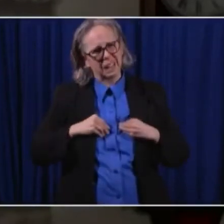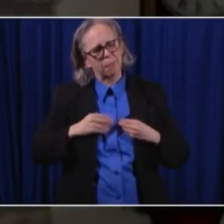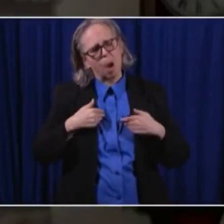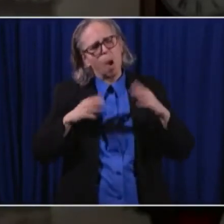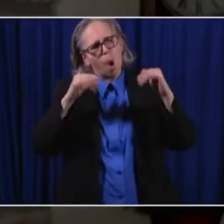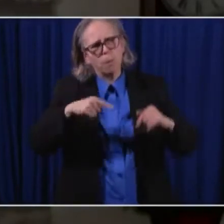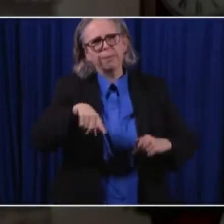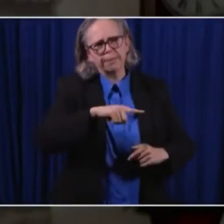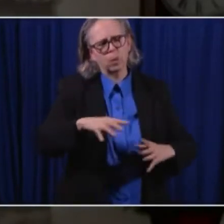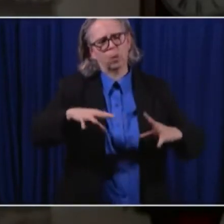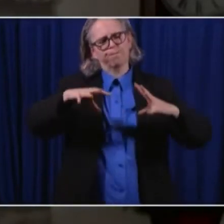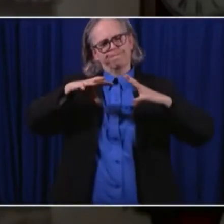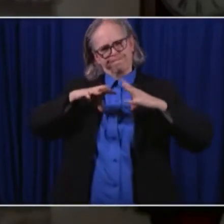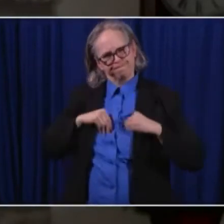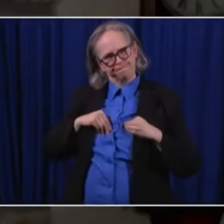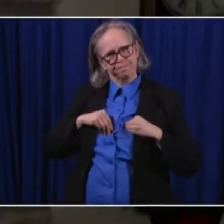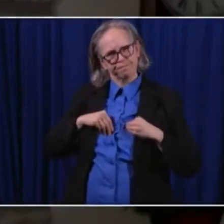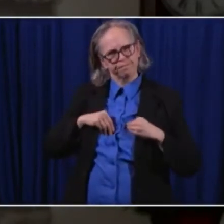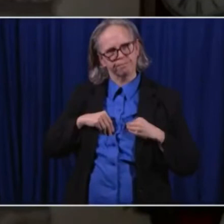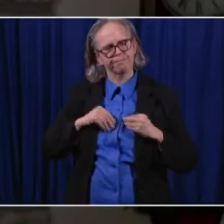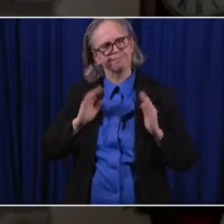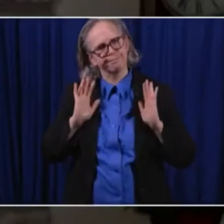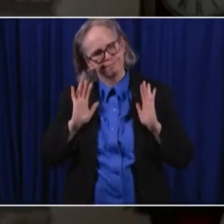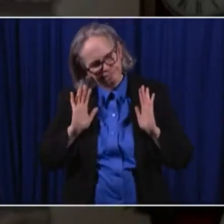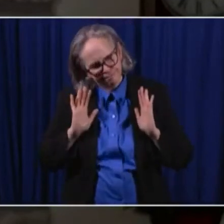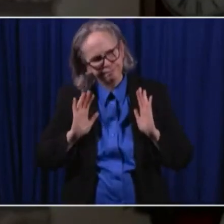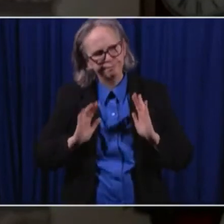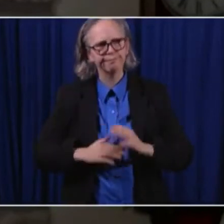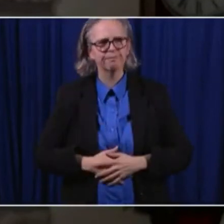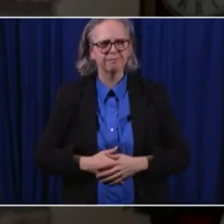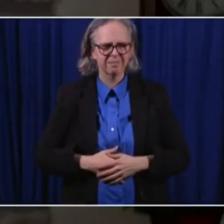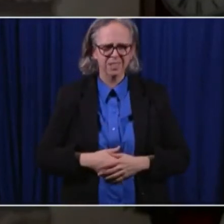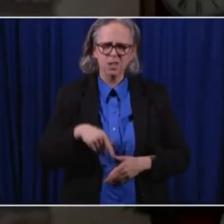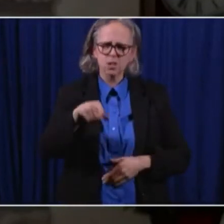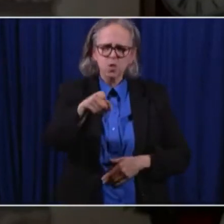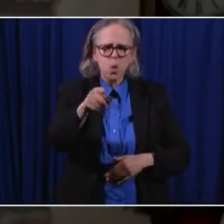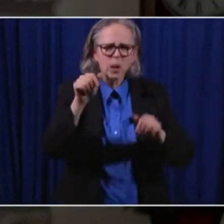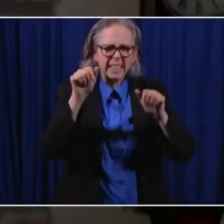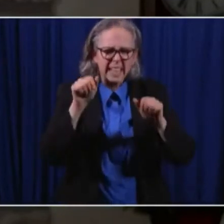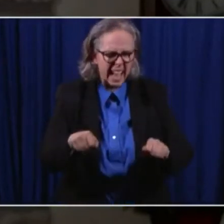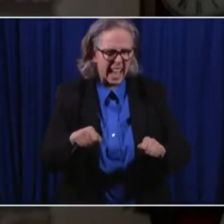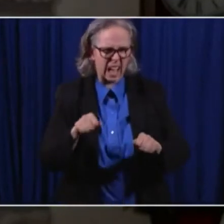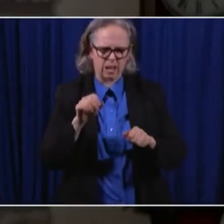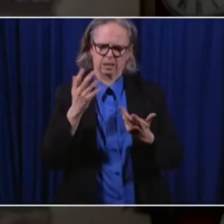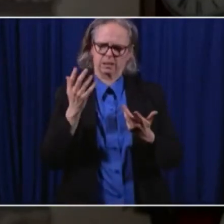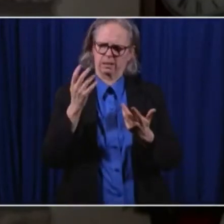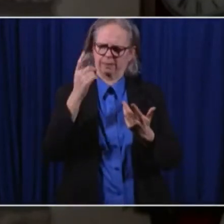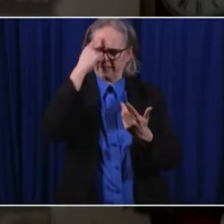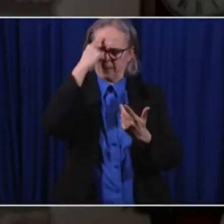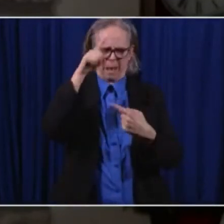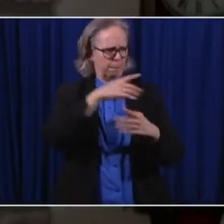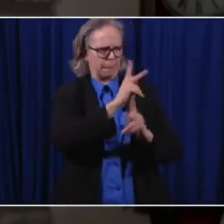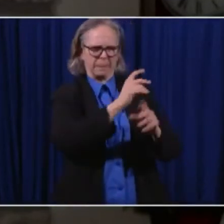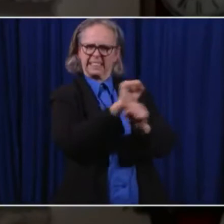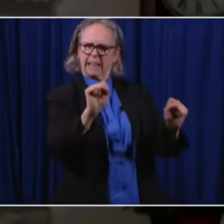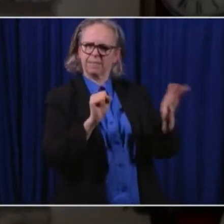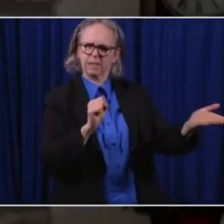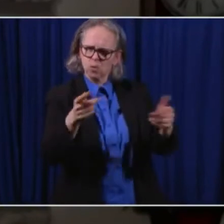It's a time in your life when you have the ability to save people's lives by one small act. I would really ask you to do that.